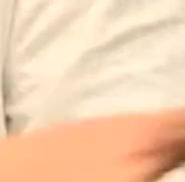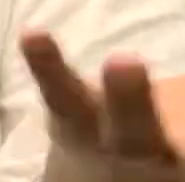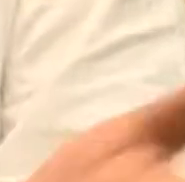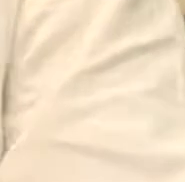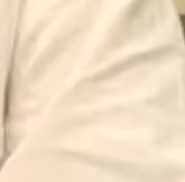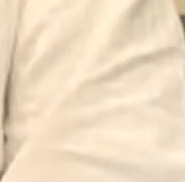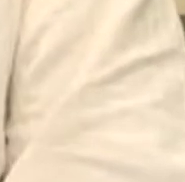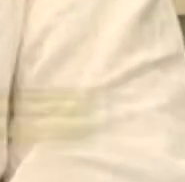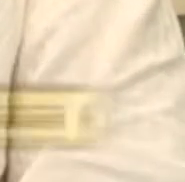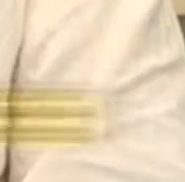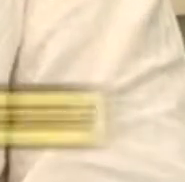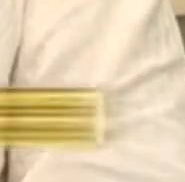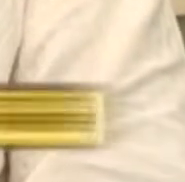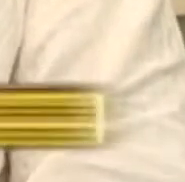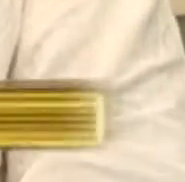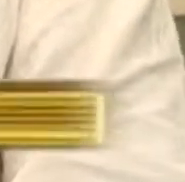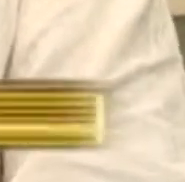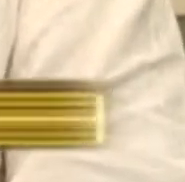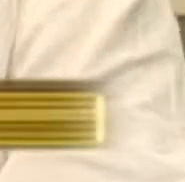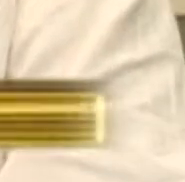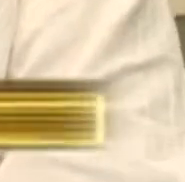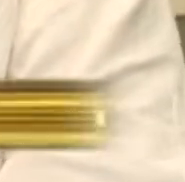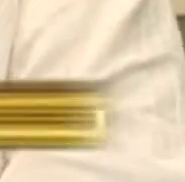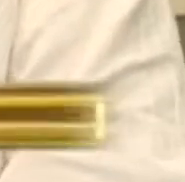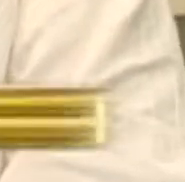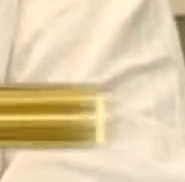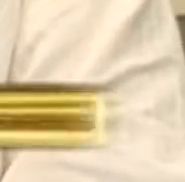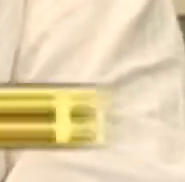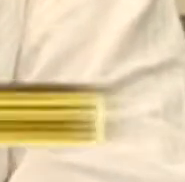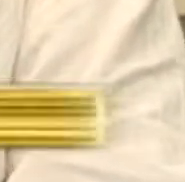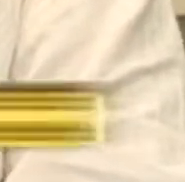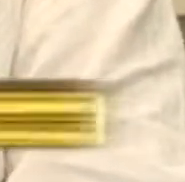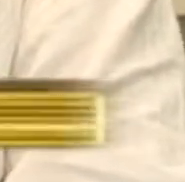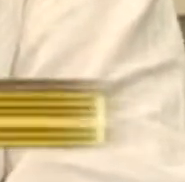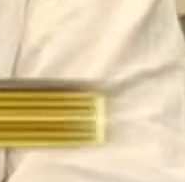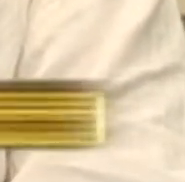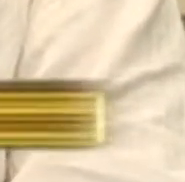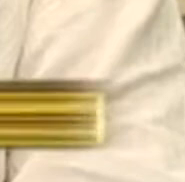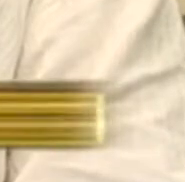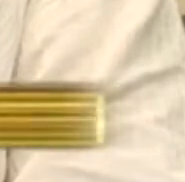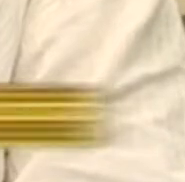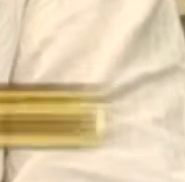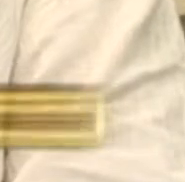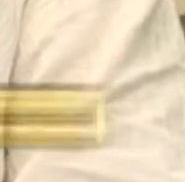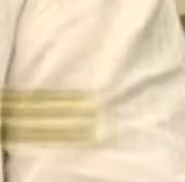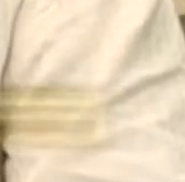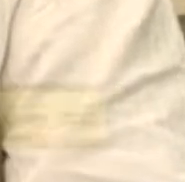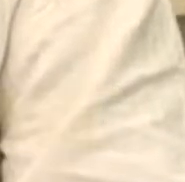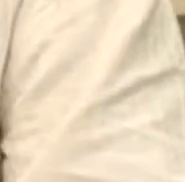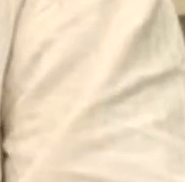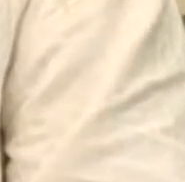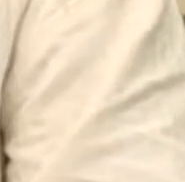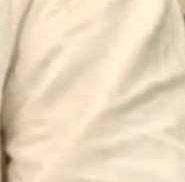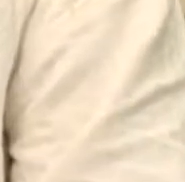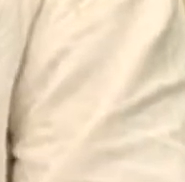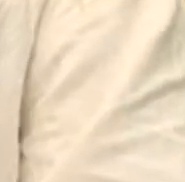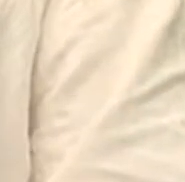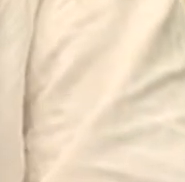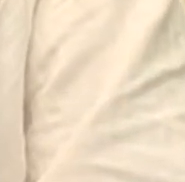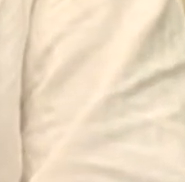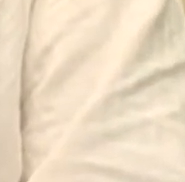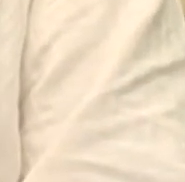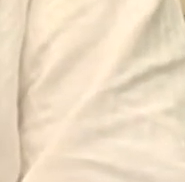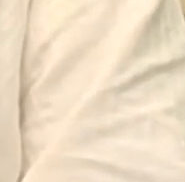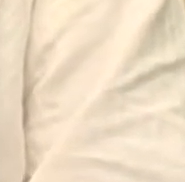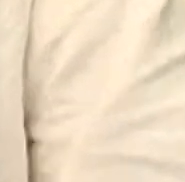So that's a bit of, I love it because it's part of our past ourselves now, seeing like we are qualified